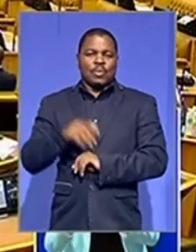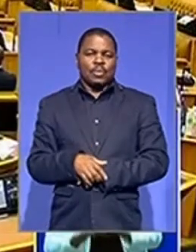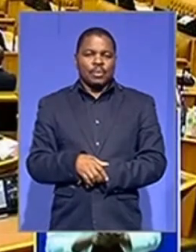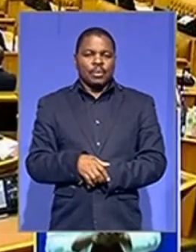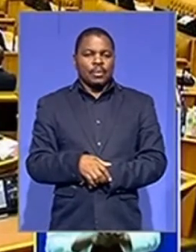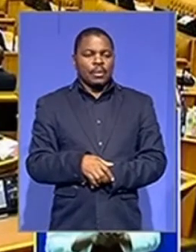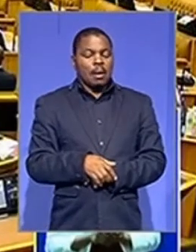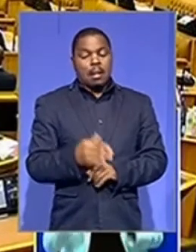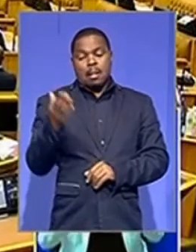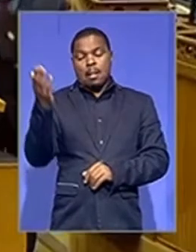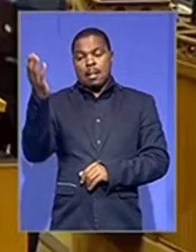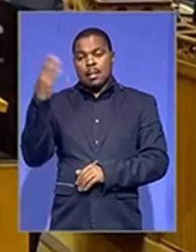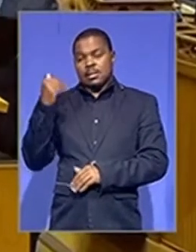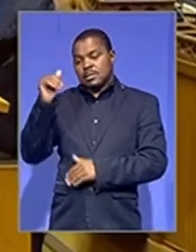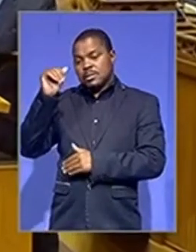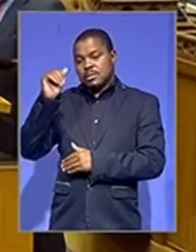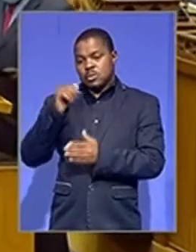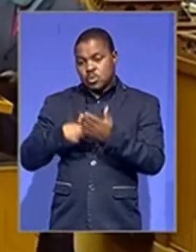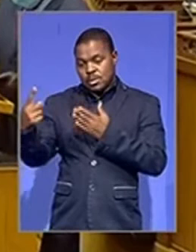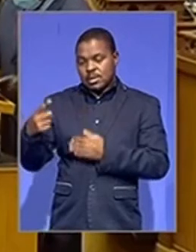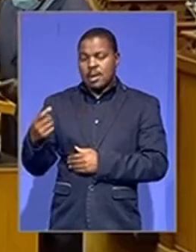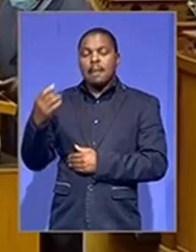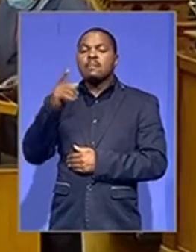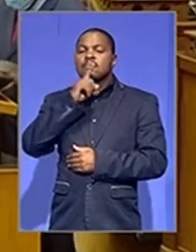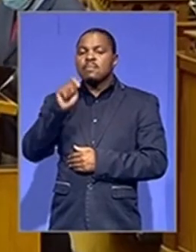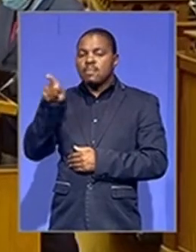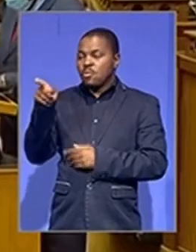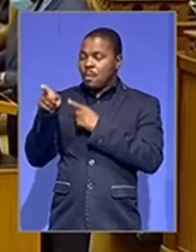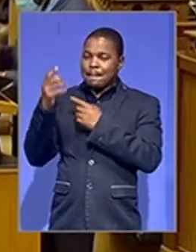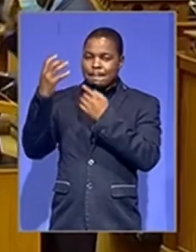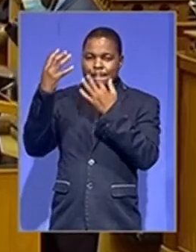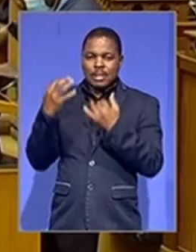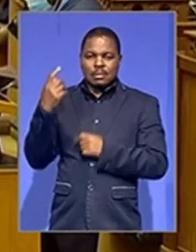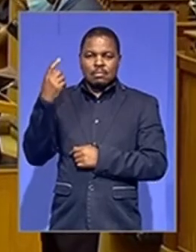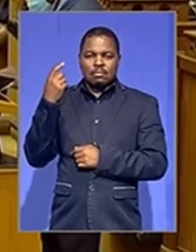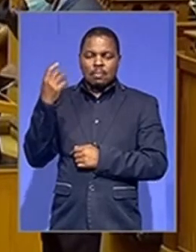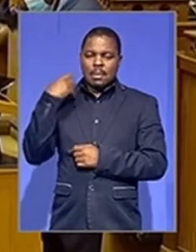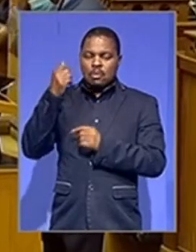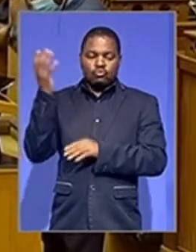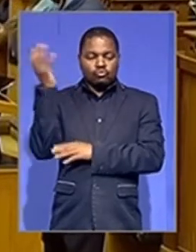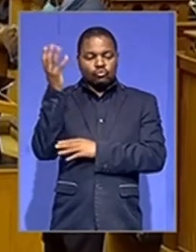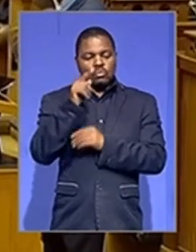ya go feta tona ya matlotlo Tito Mboweni o šireleditše ditekanyetšo tša ngwaga wa 2021.